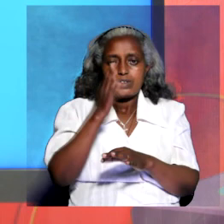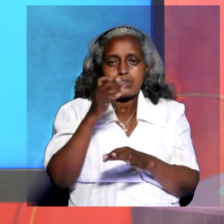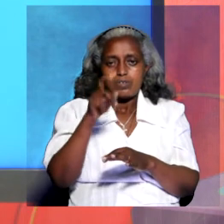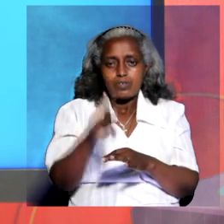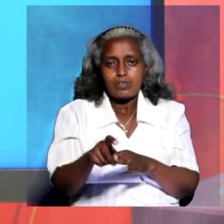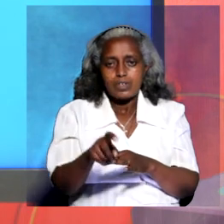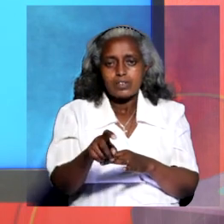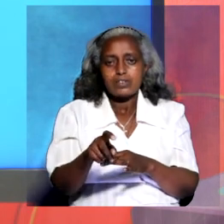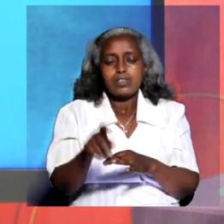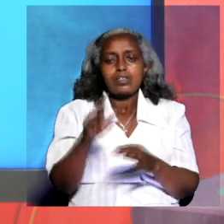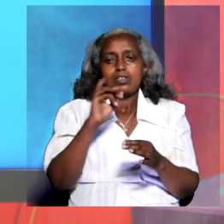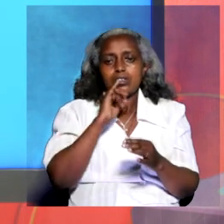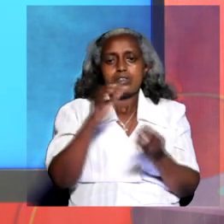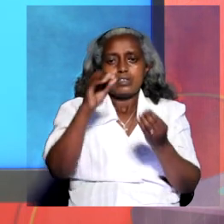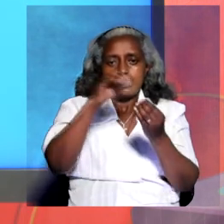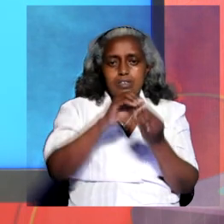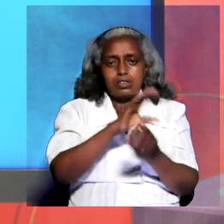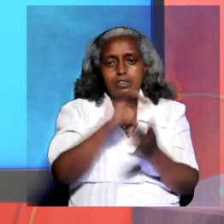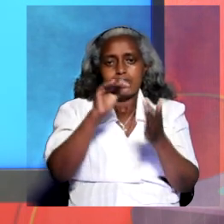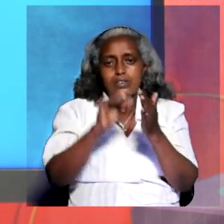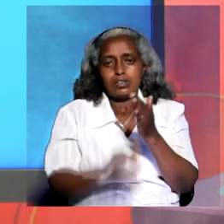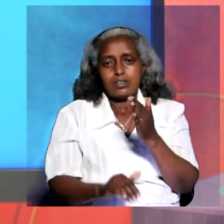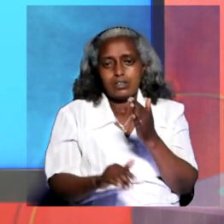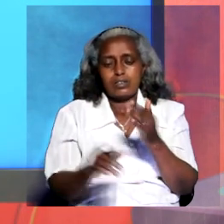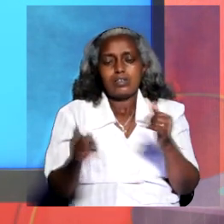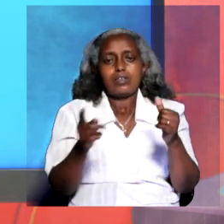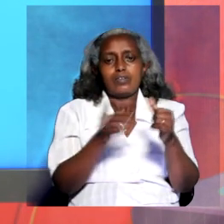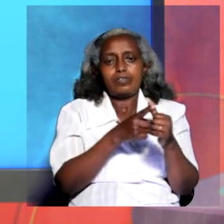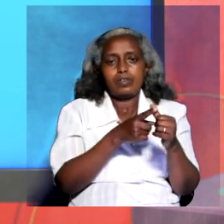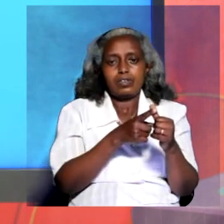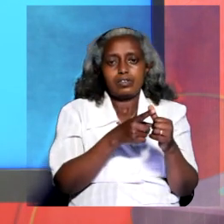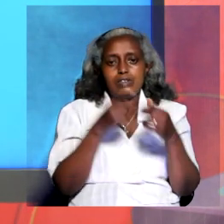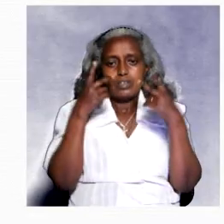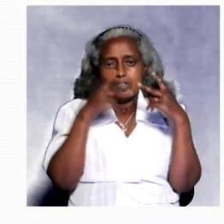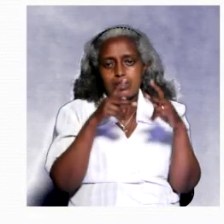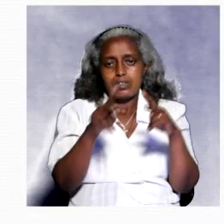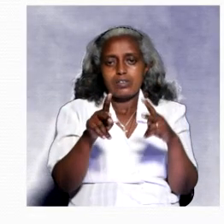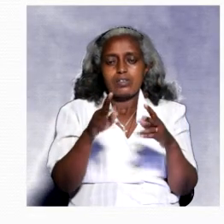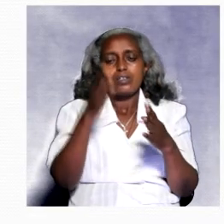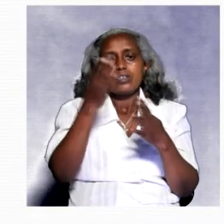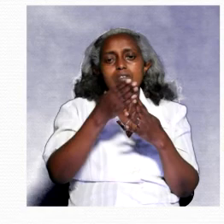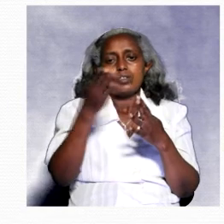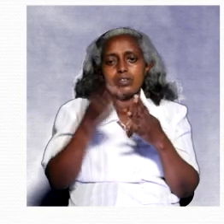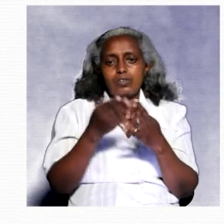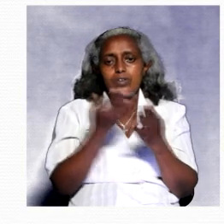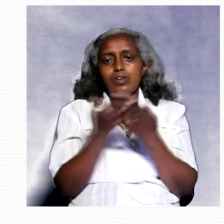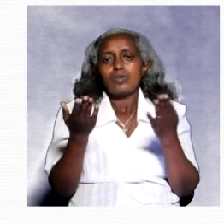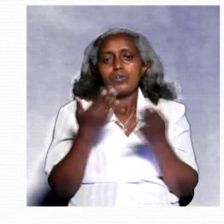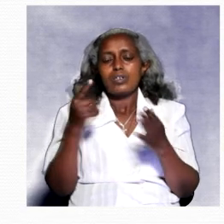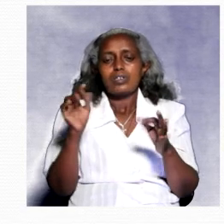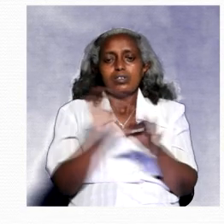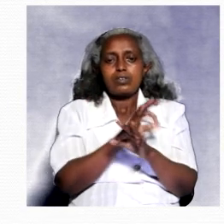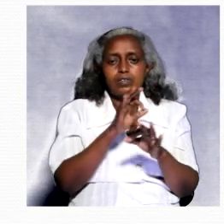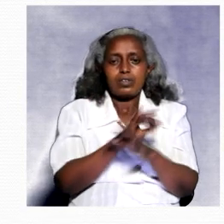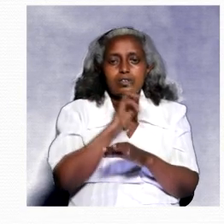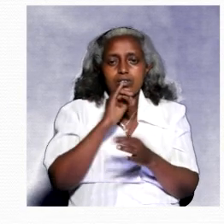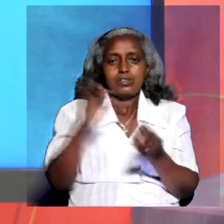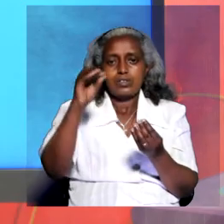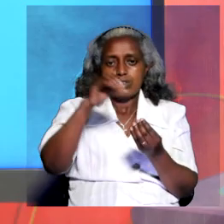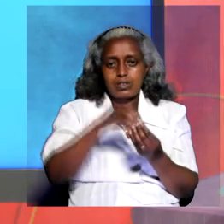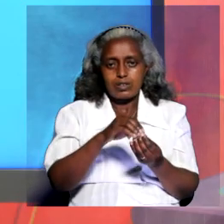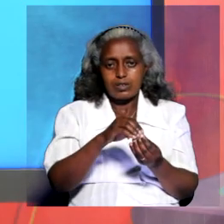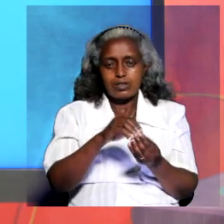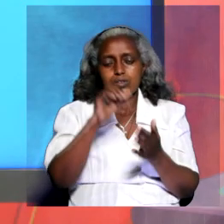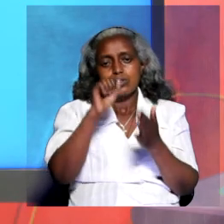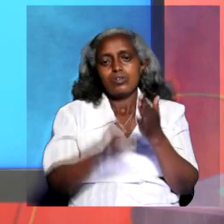is increasing and decreasing. First, let's see the interval where the function is increasing.